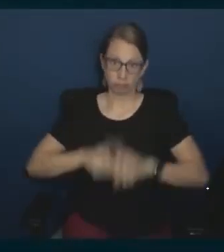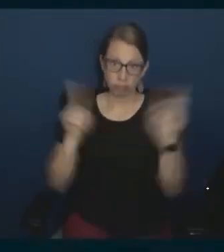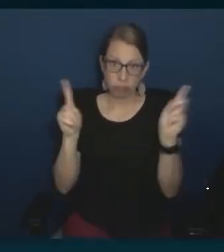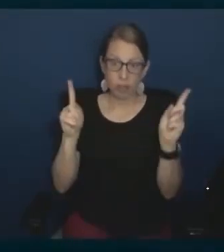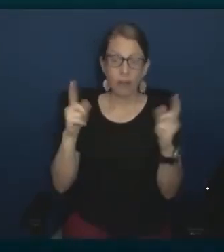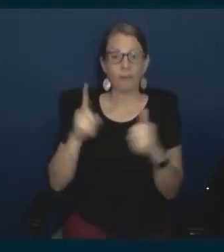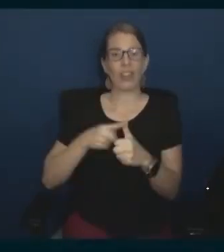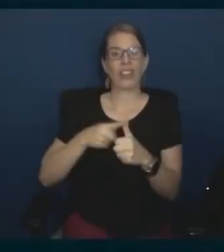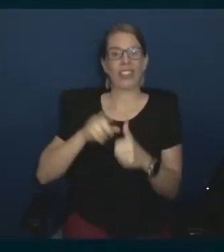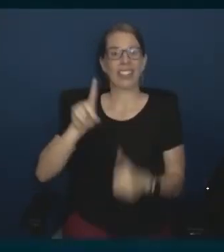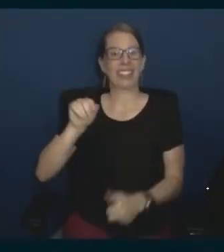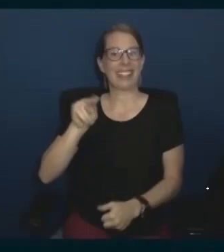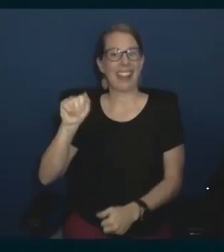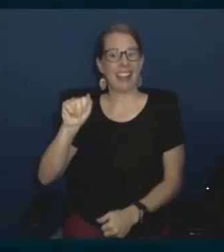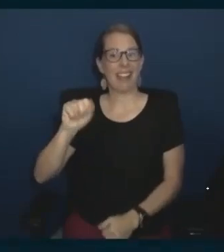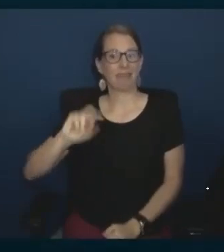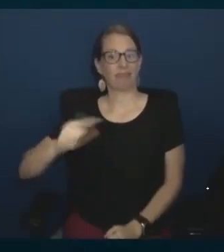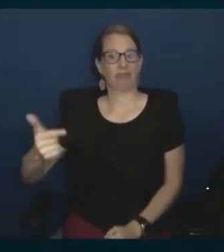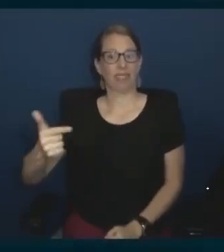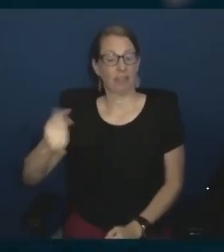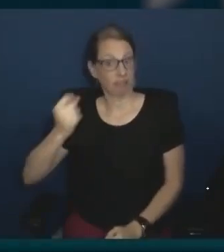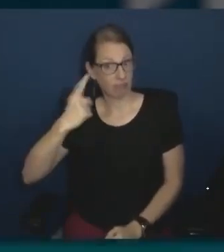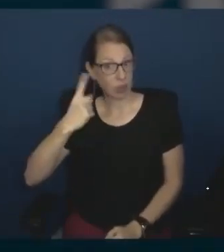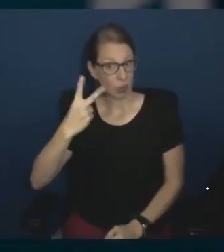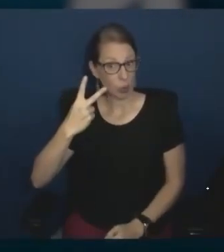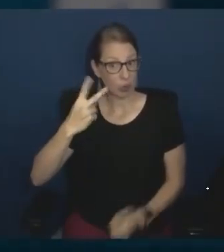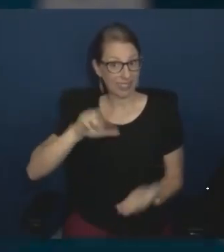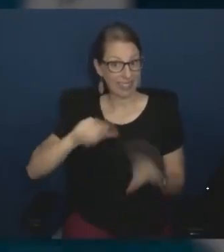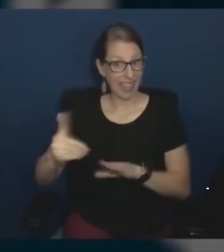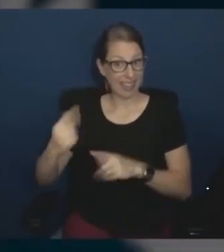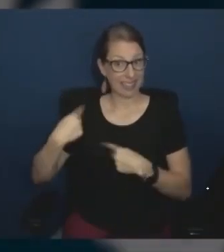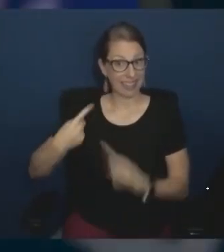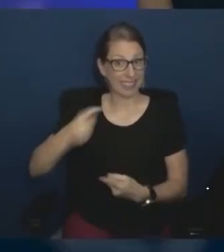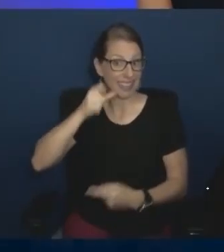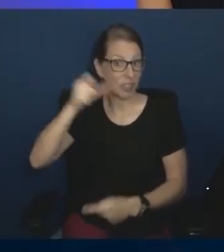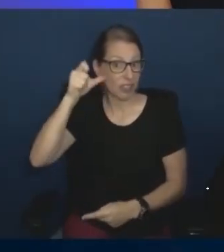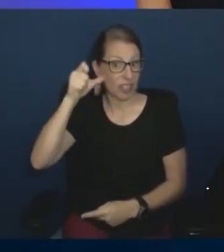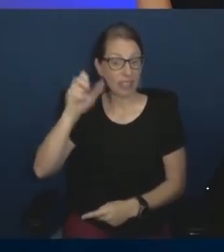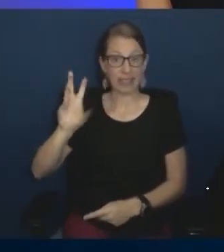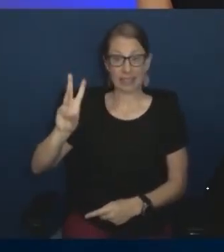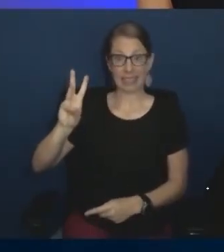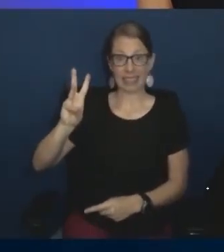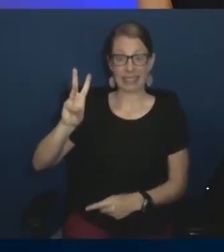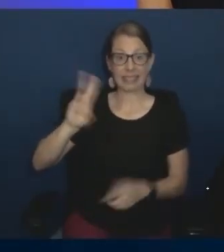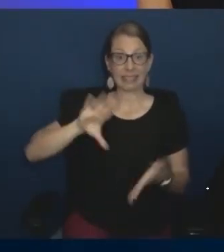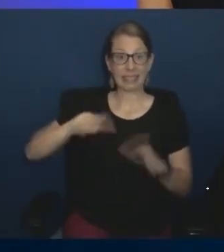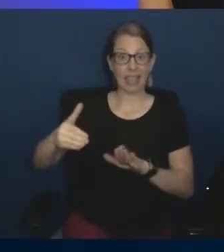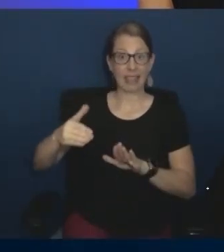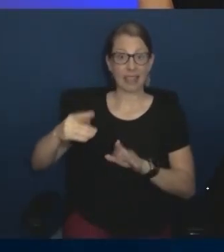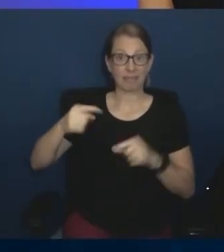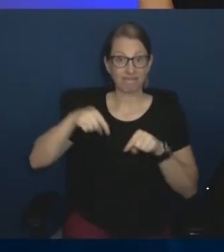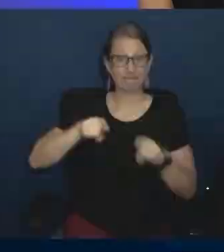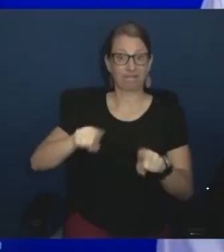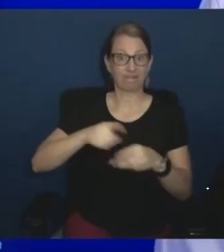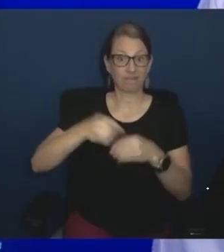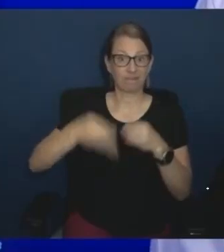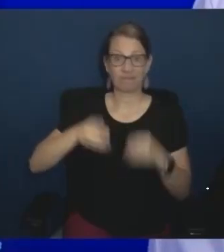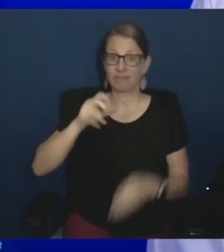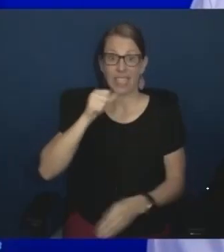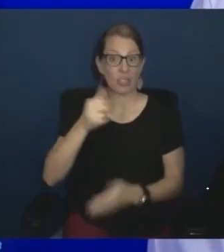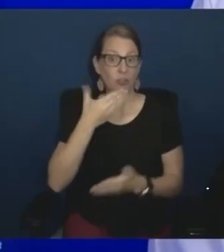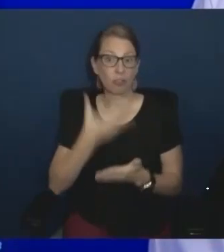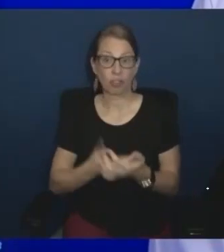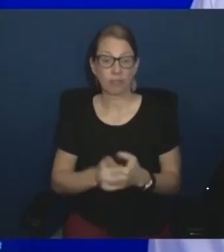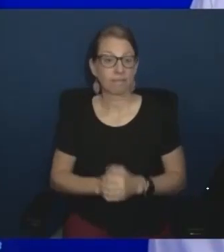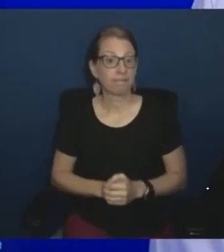I understand 2 deaths since we saw you last yesterday. We had 6 over the weekend. Not good. Yeah, I mean, we are still continuing